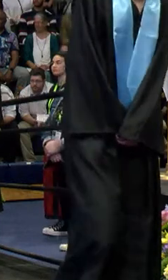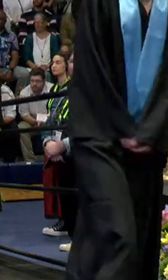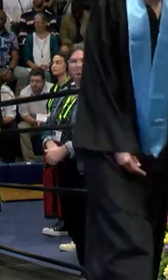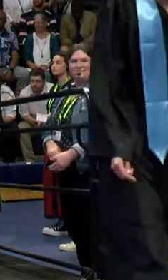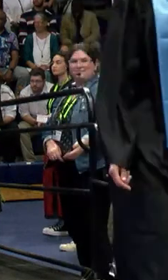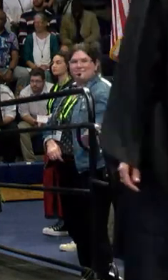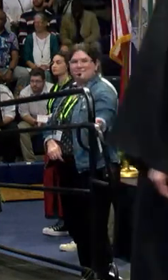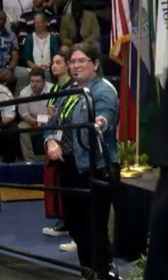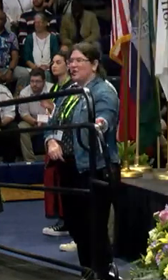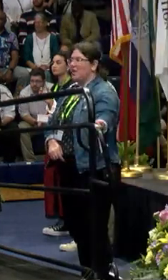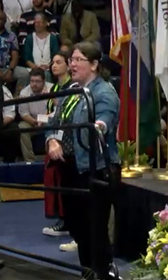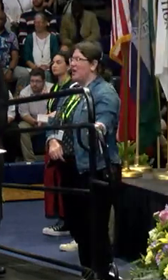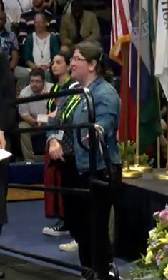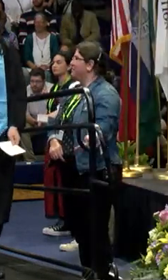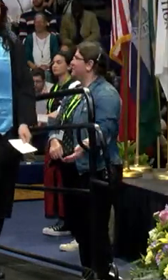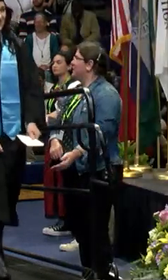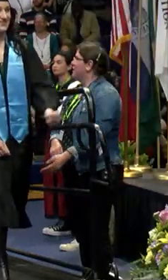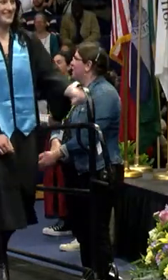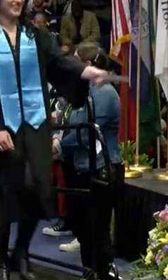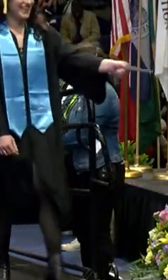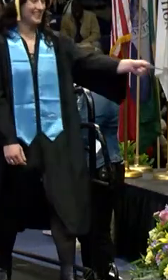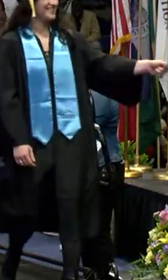Anna Groschel.